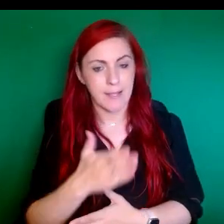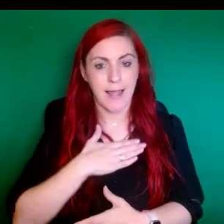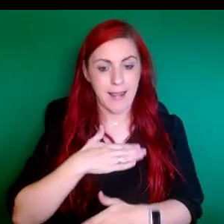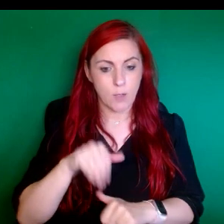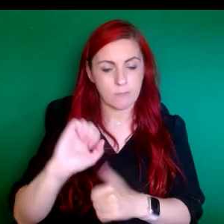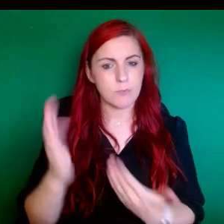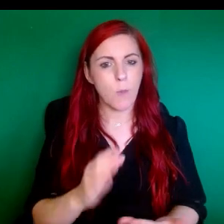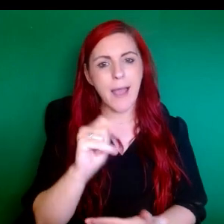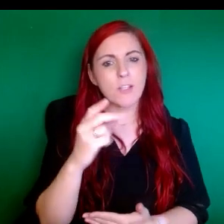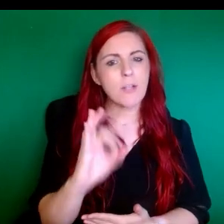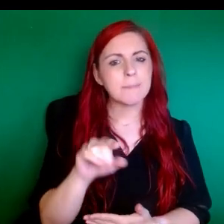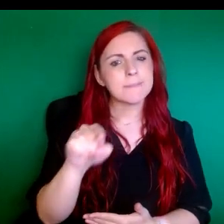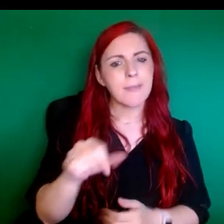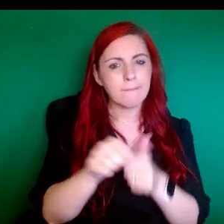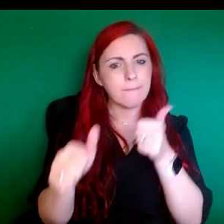Galway.